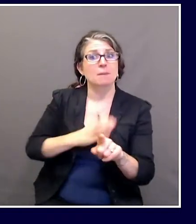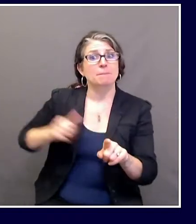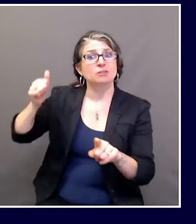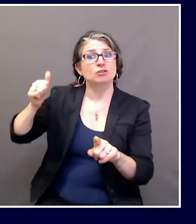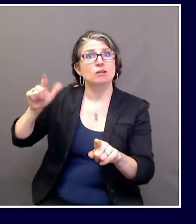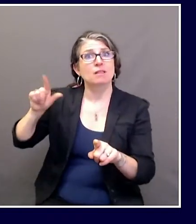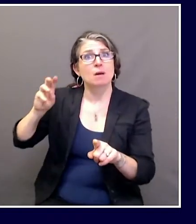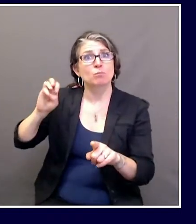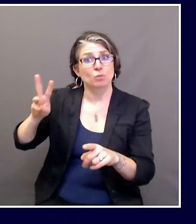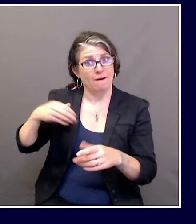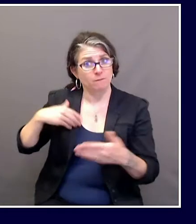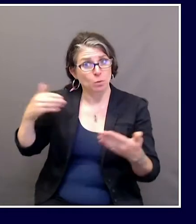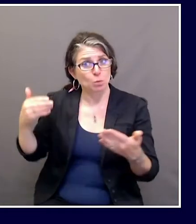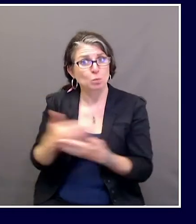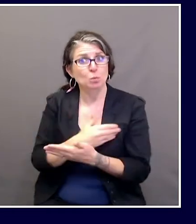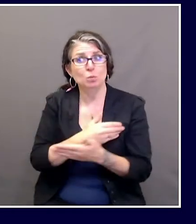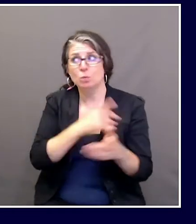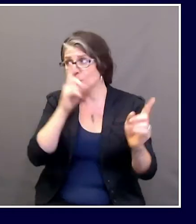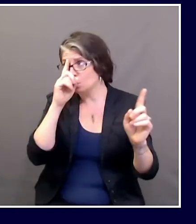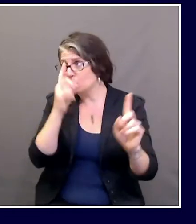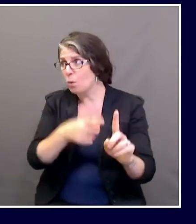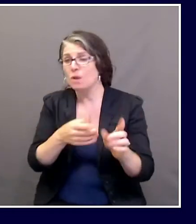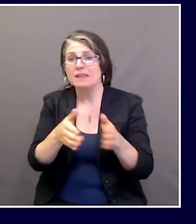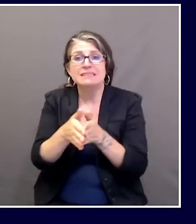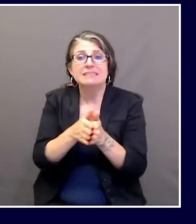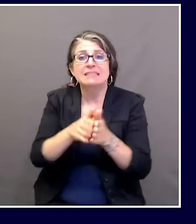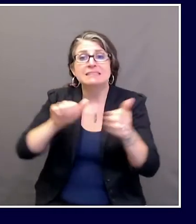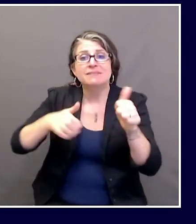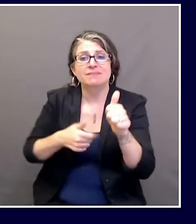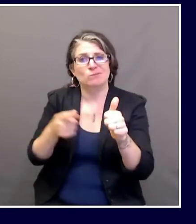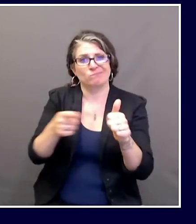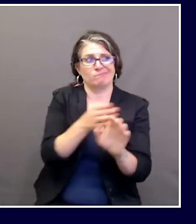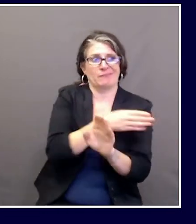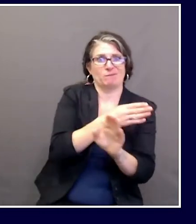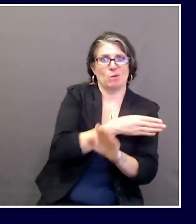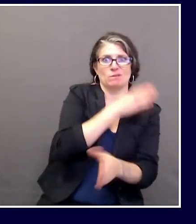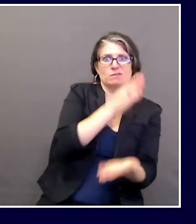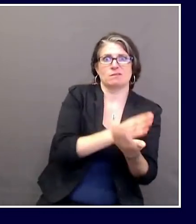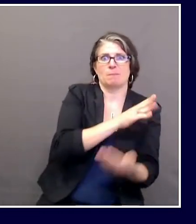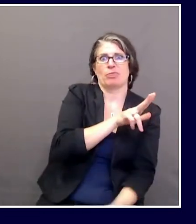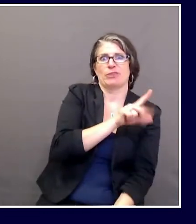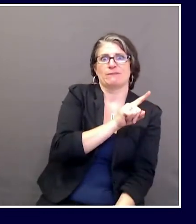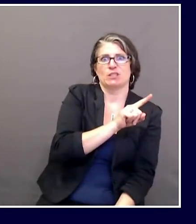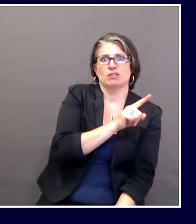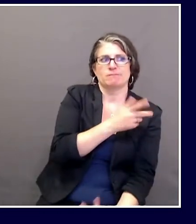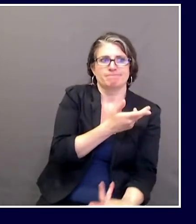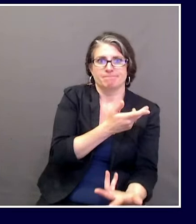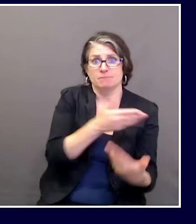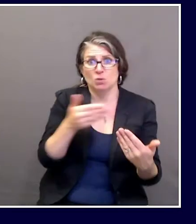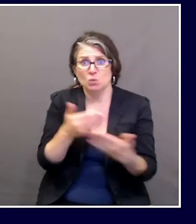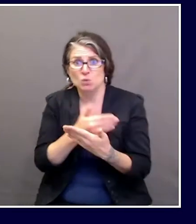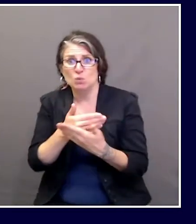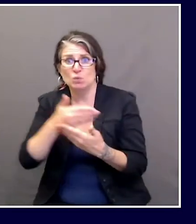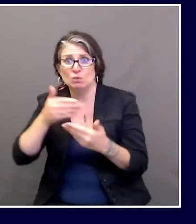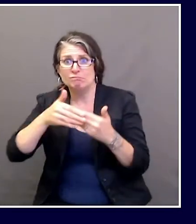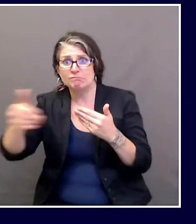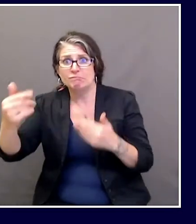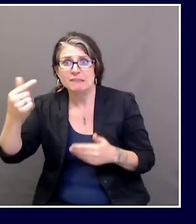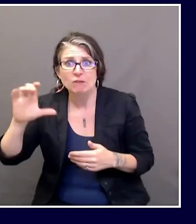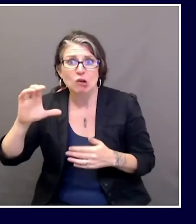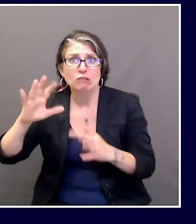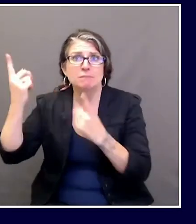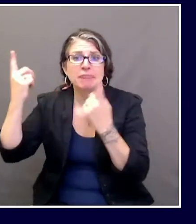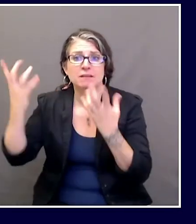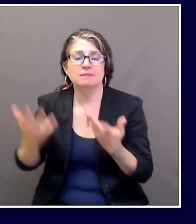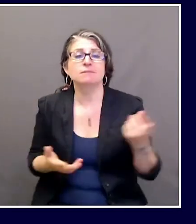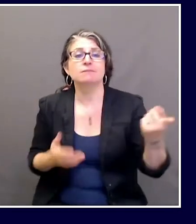board. Brian, I'll get back to you on the former. I want to take a look at the data and see if I can see anything in the